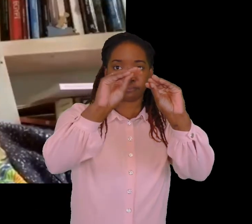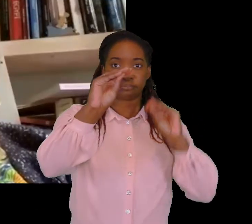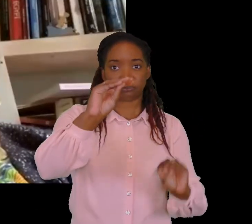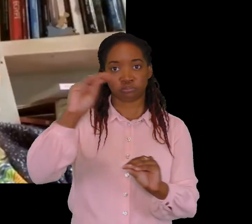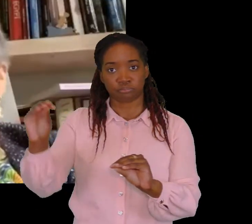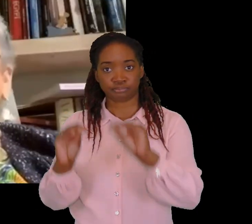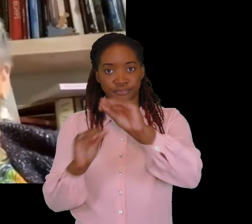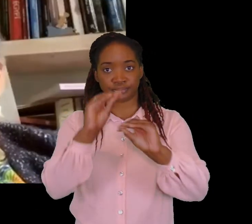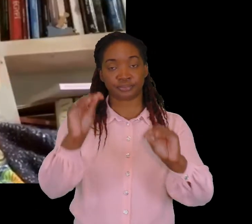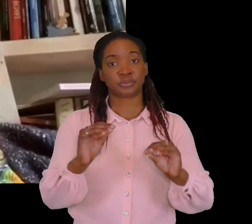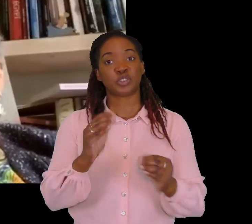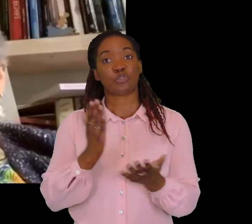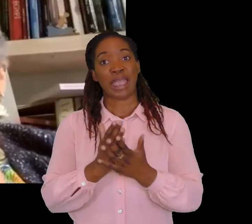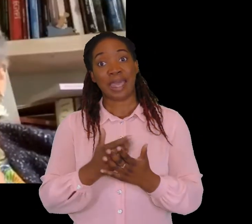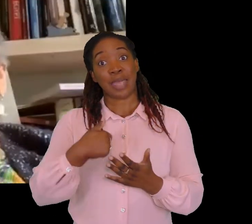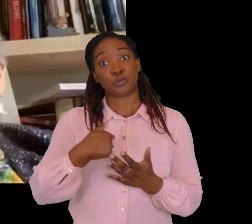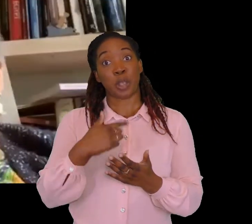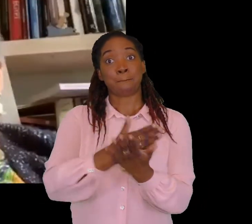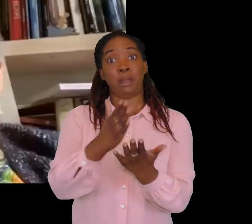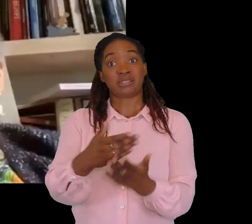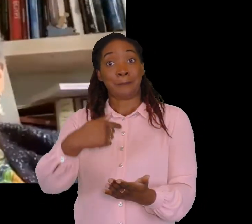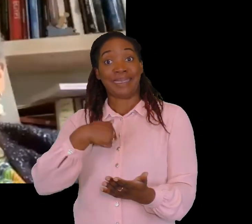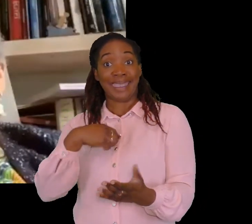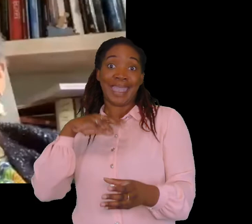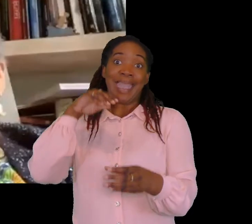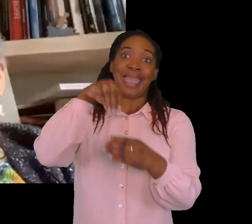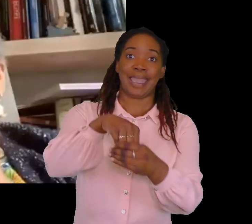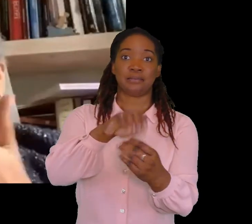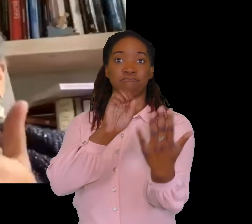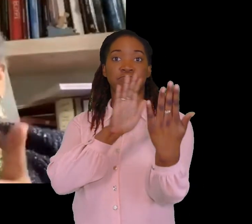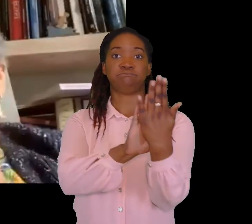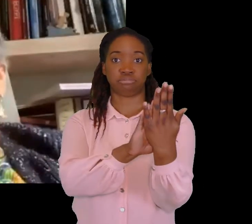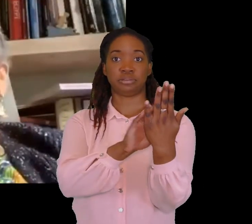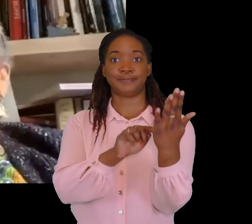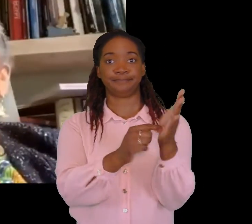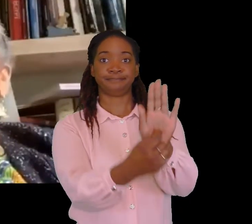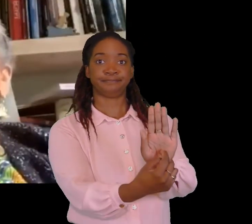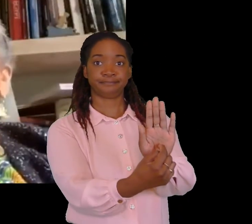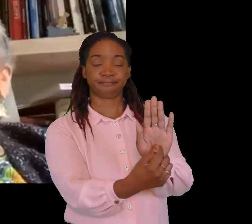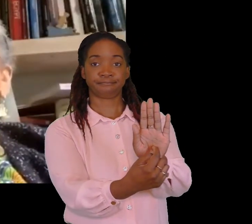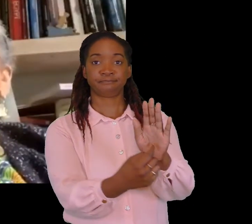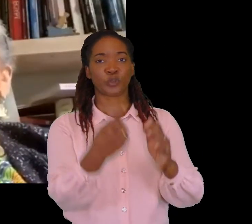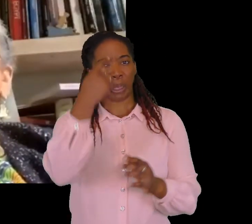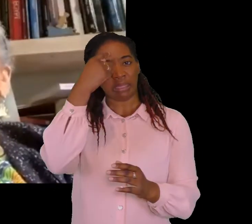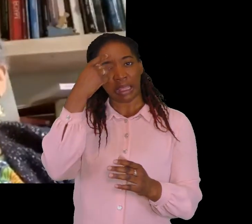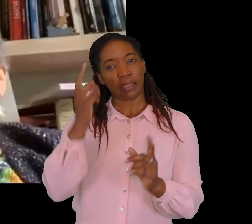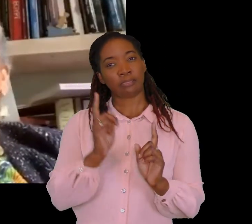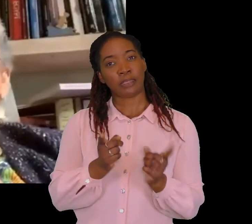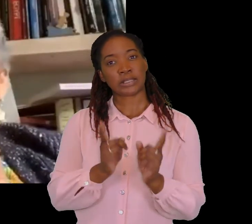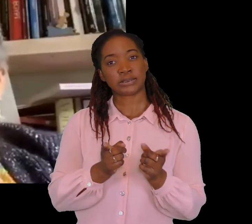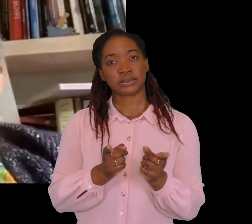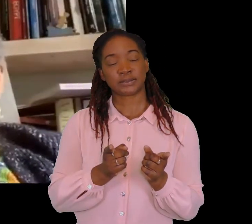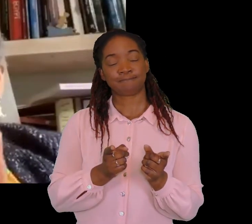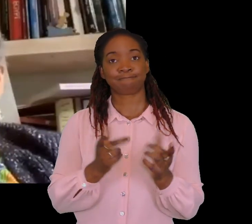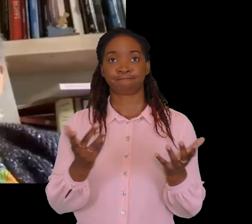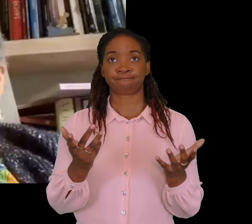myself or extended myself into the picture. And I think that by